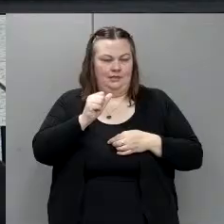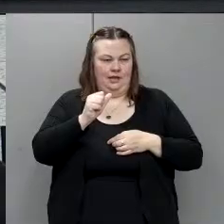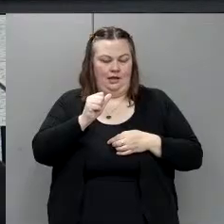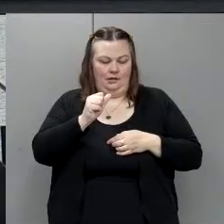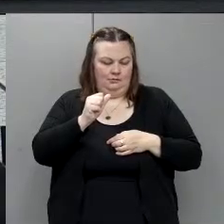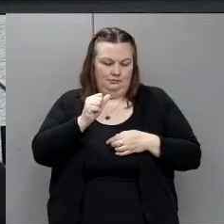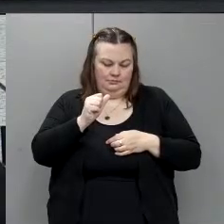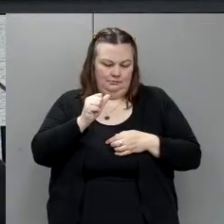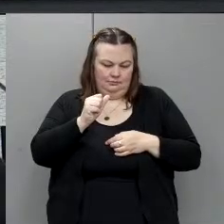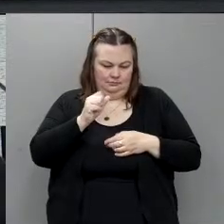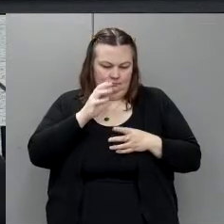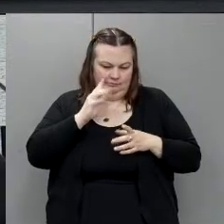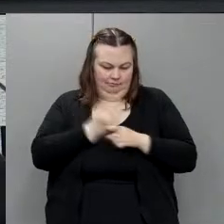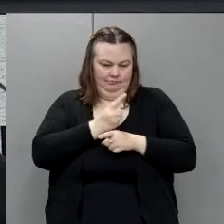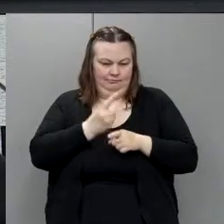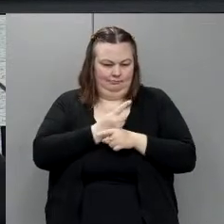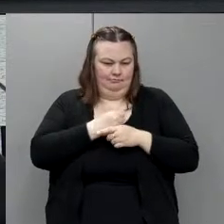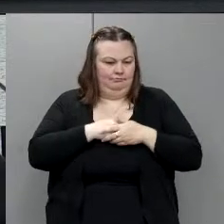warranted.